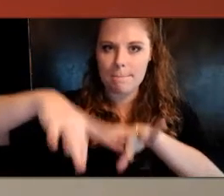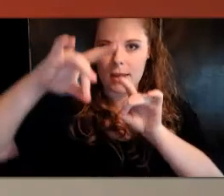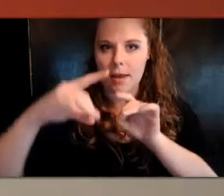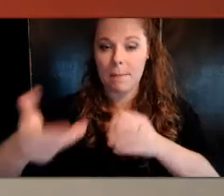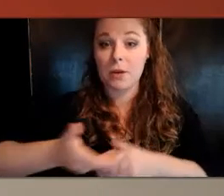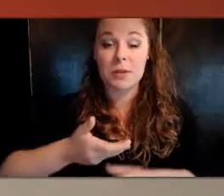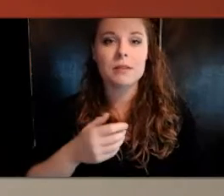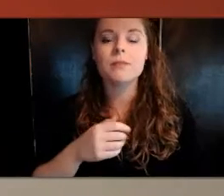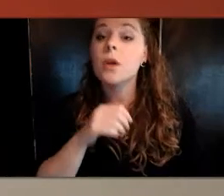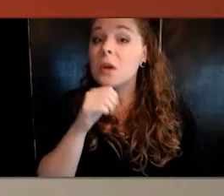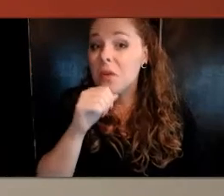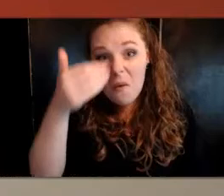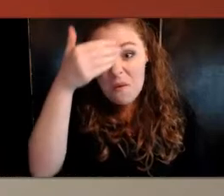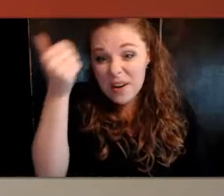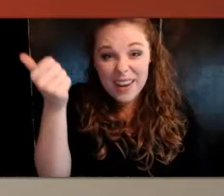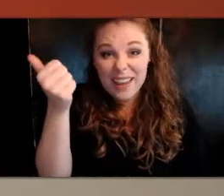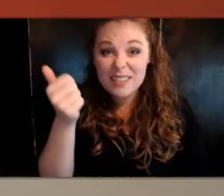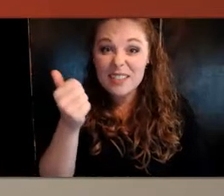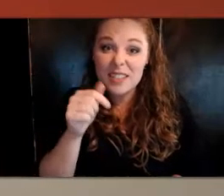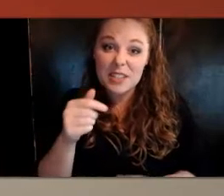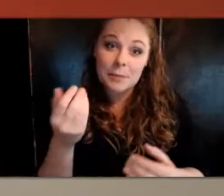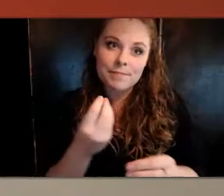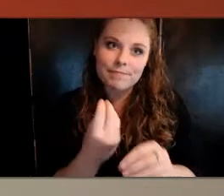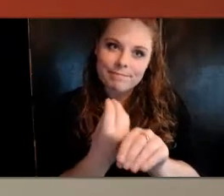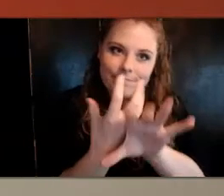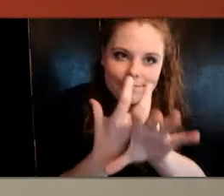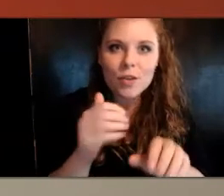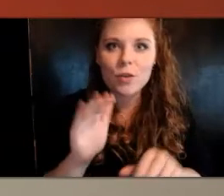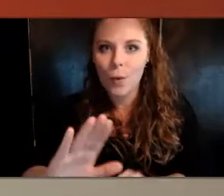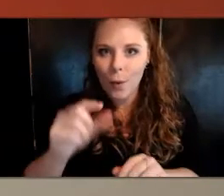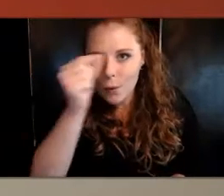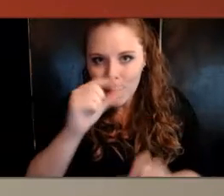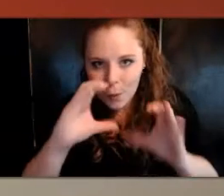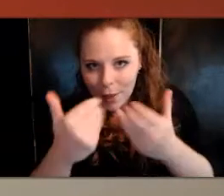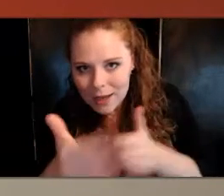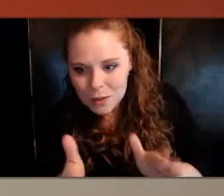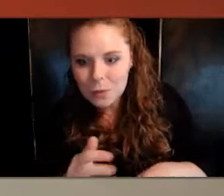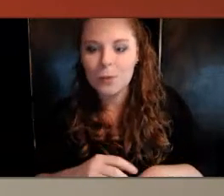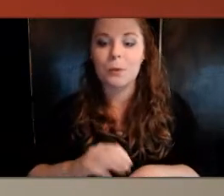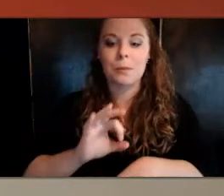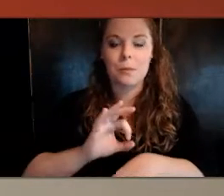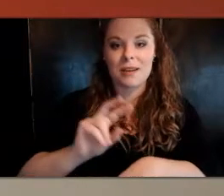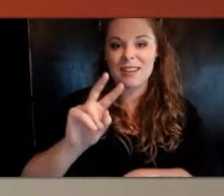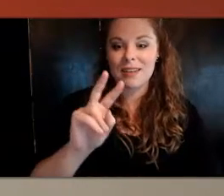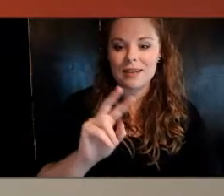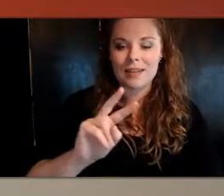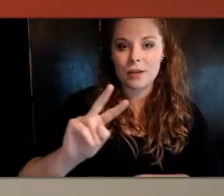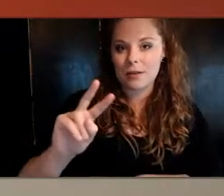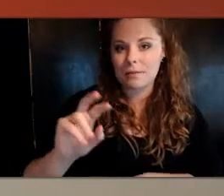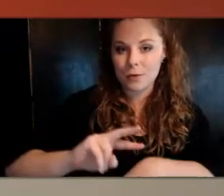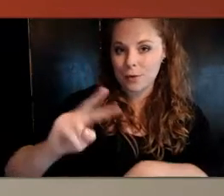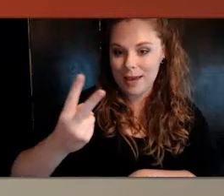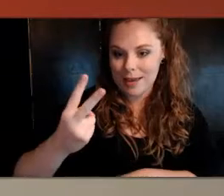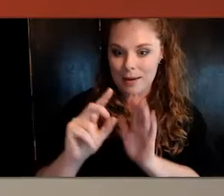check into your Google Classrooms at 9:45 for second period, 12:30 for third period, 2 o'clock for fourth period